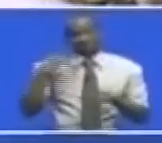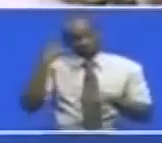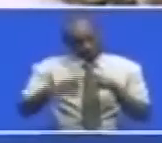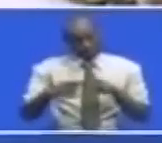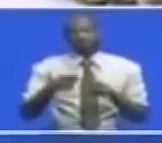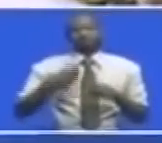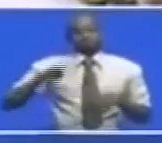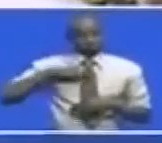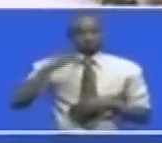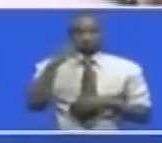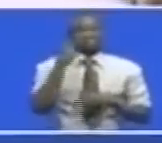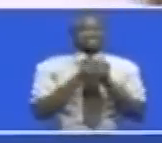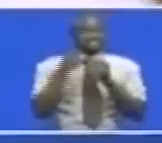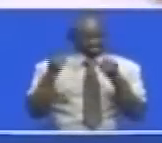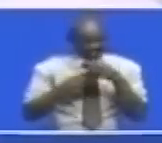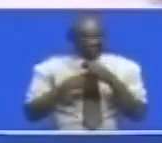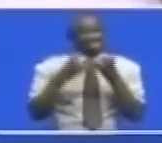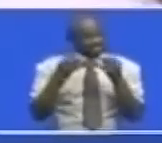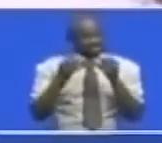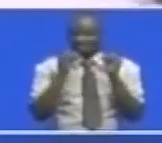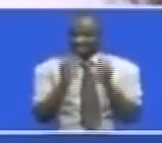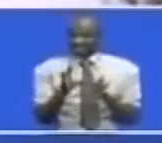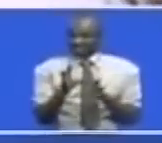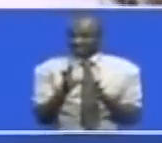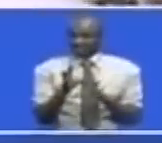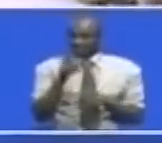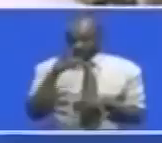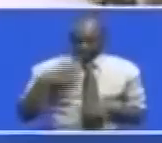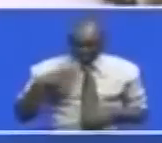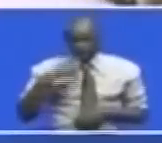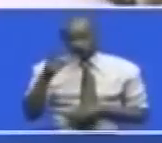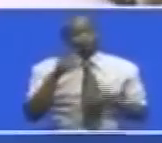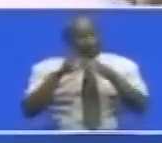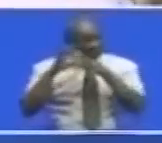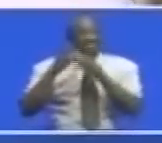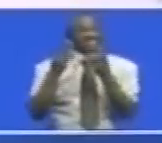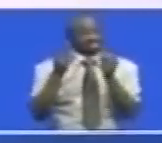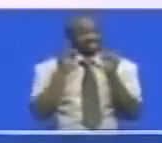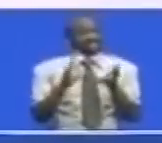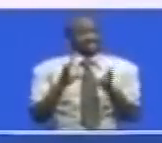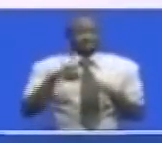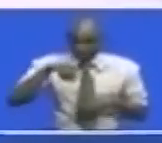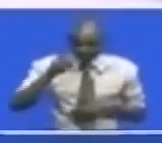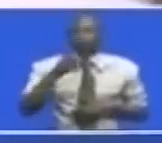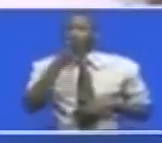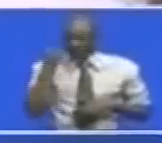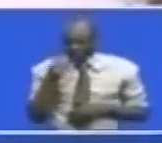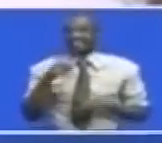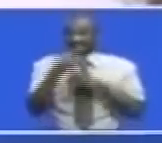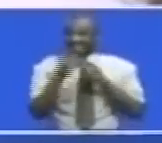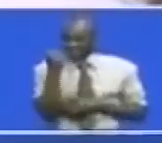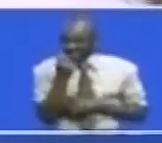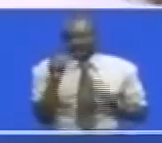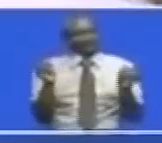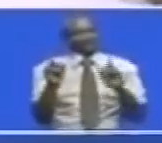year is Rio 2016, and it's not that easy for a triathlete to go into the Olympics. You don't just need to be the best in your country,